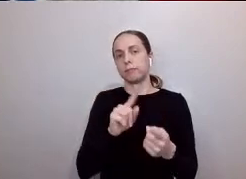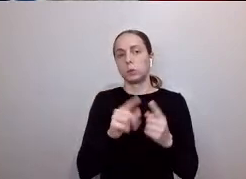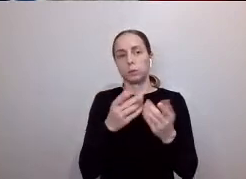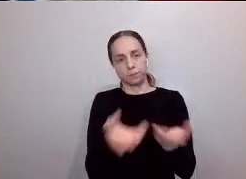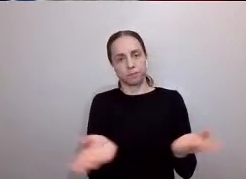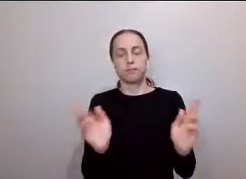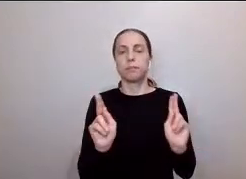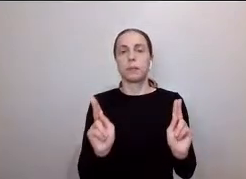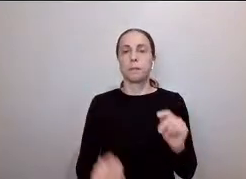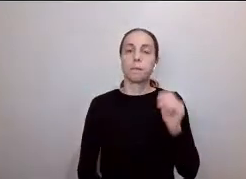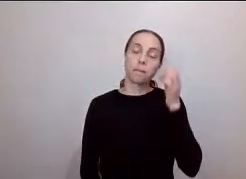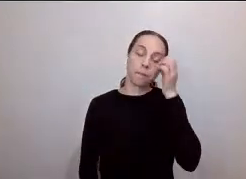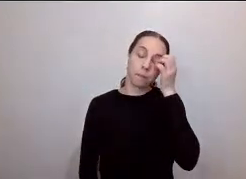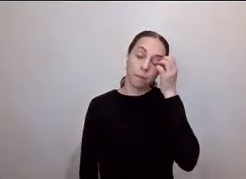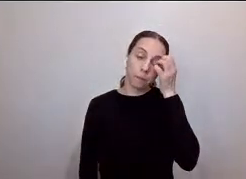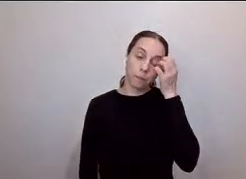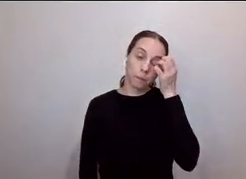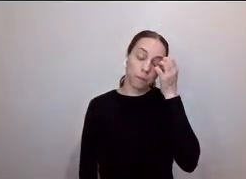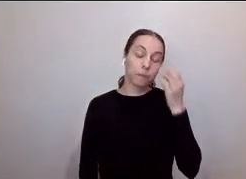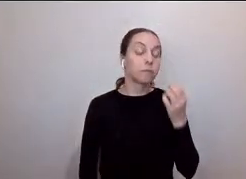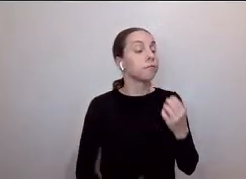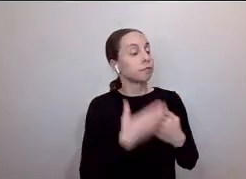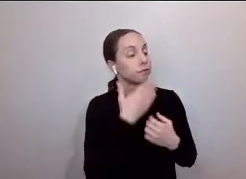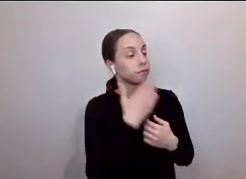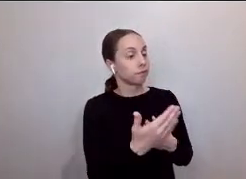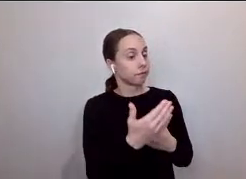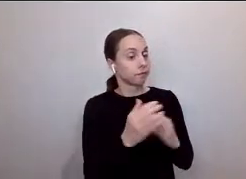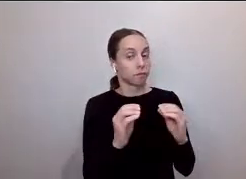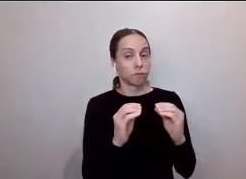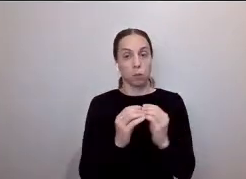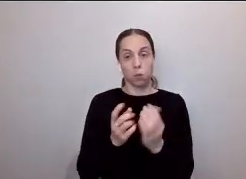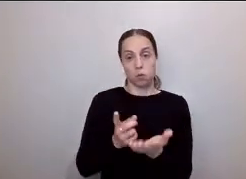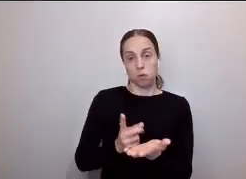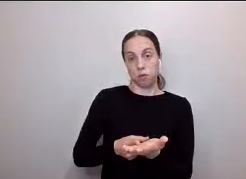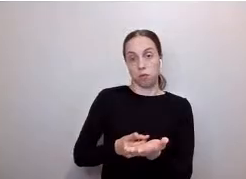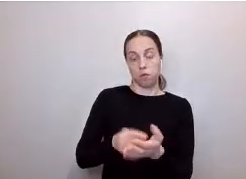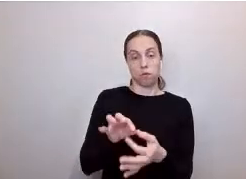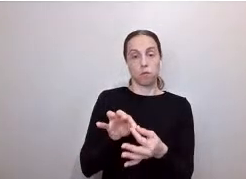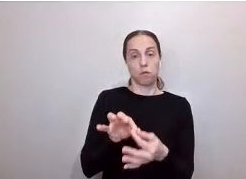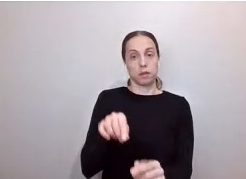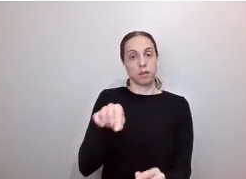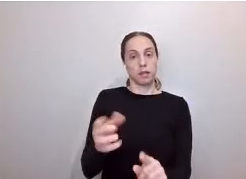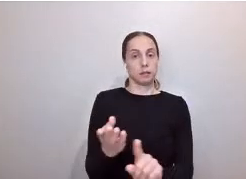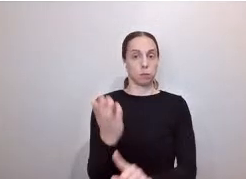Thank you. Is there any further discussion on this motion?